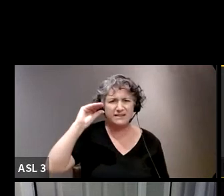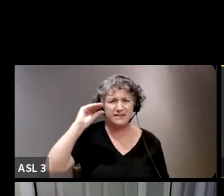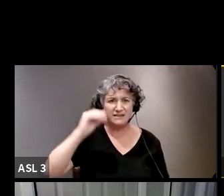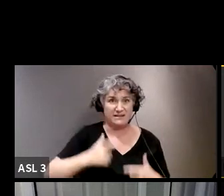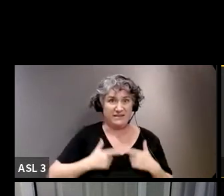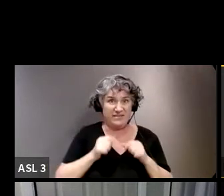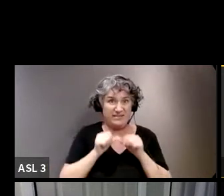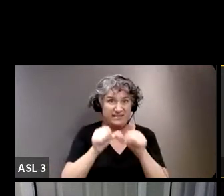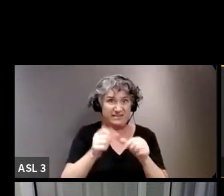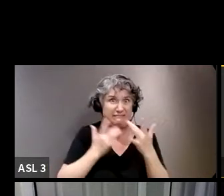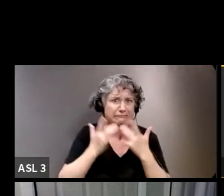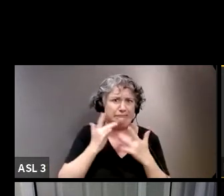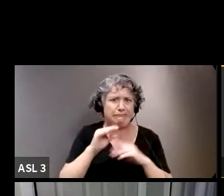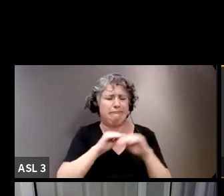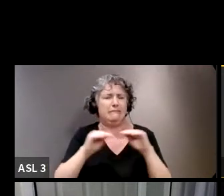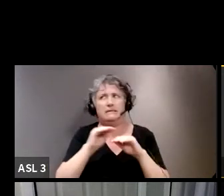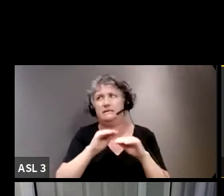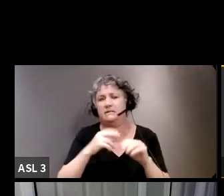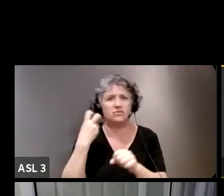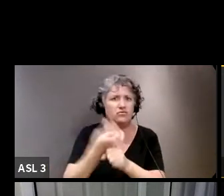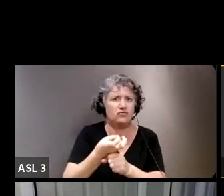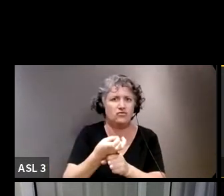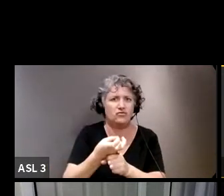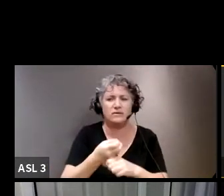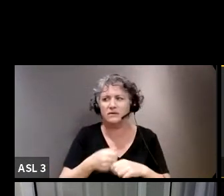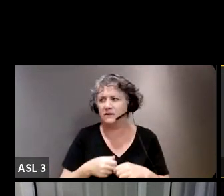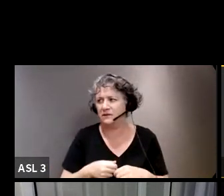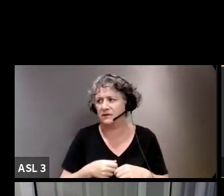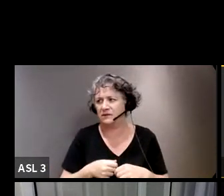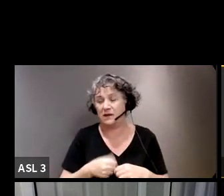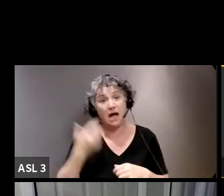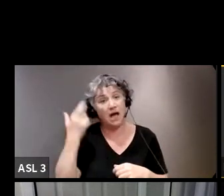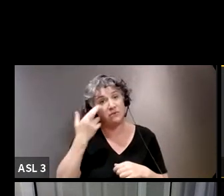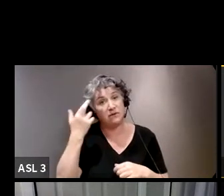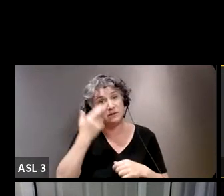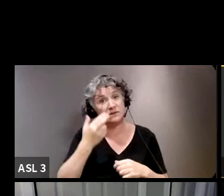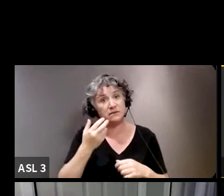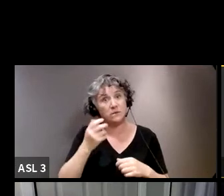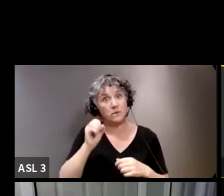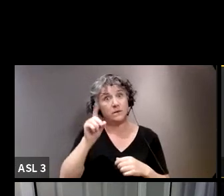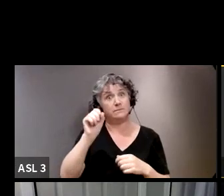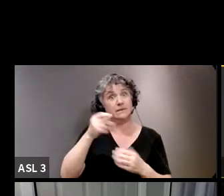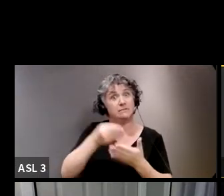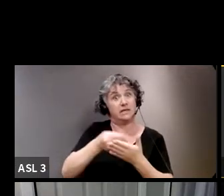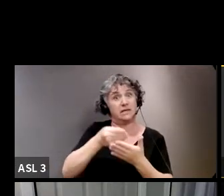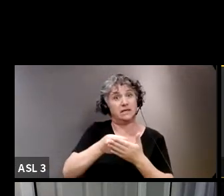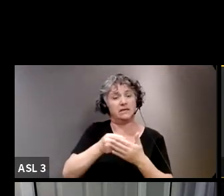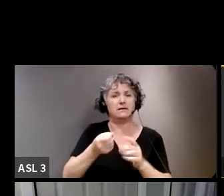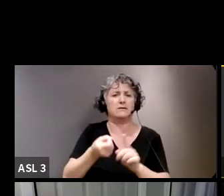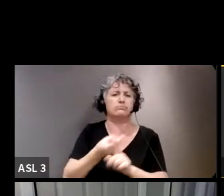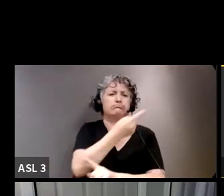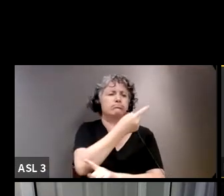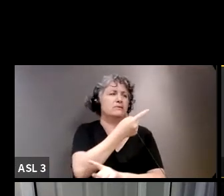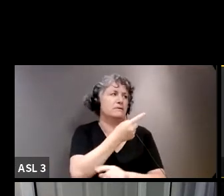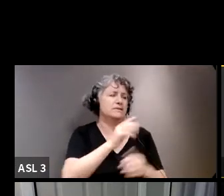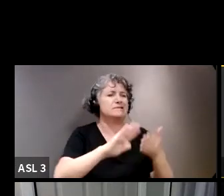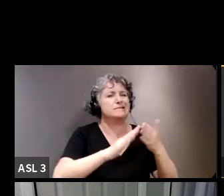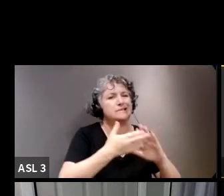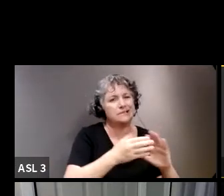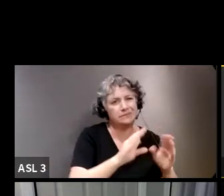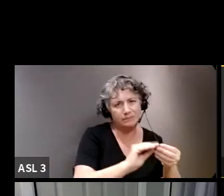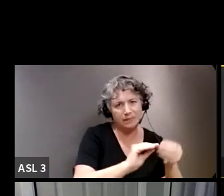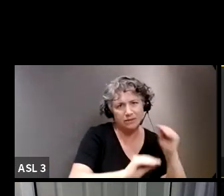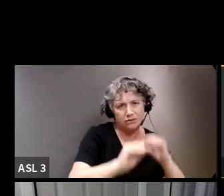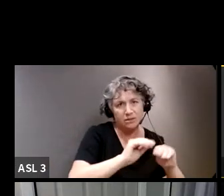on um and i realize that that is without it's out of the city budget but you can speak to people who are in those